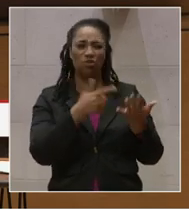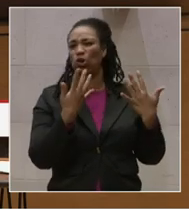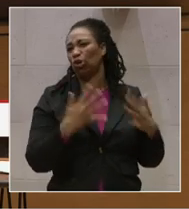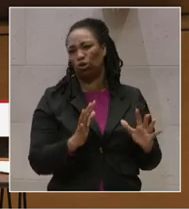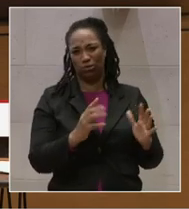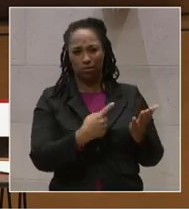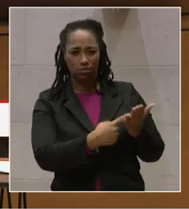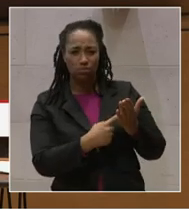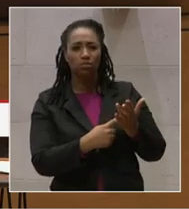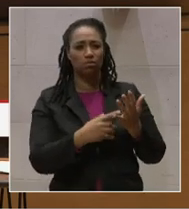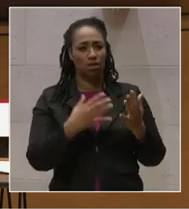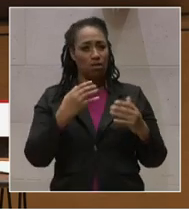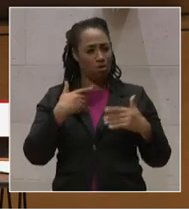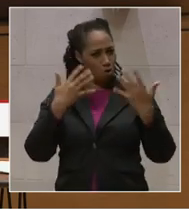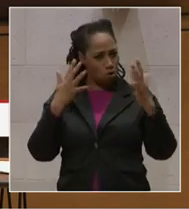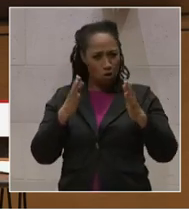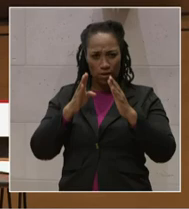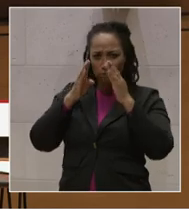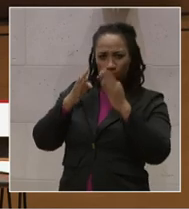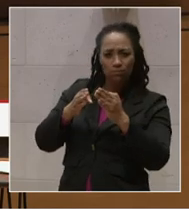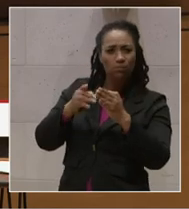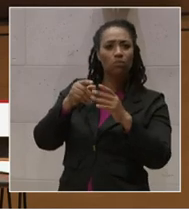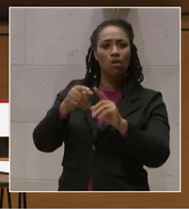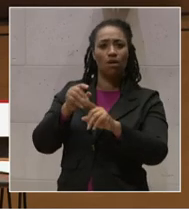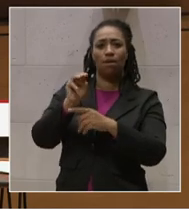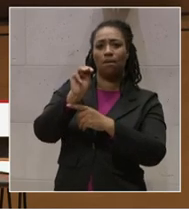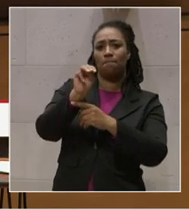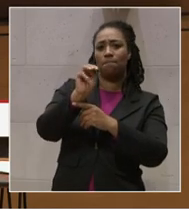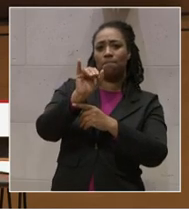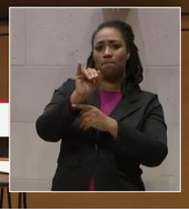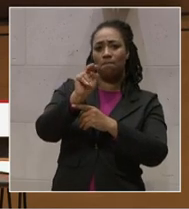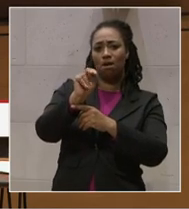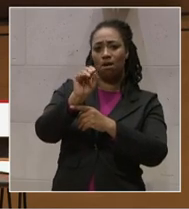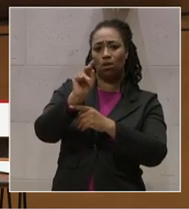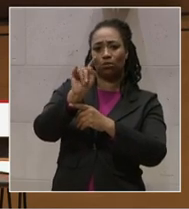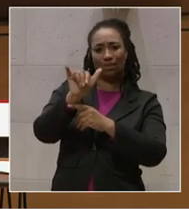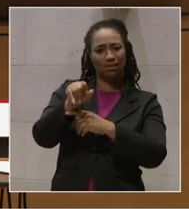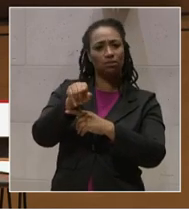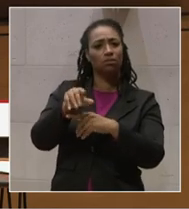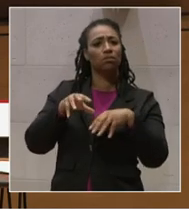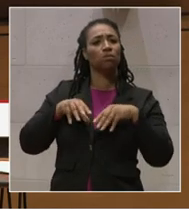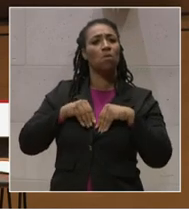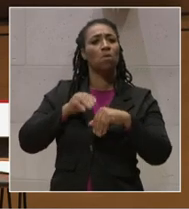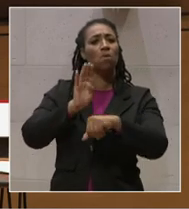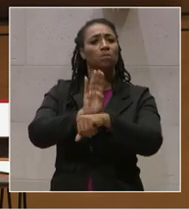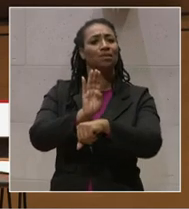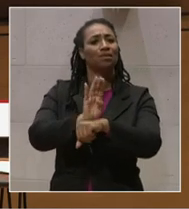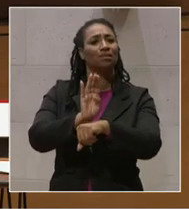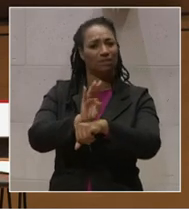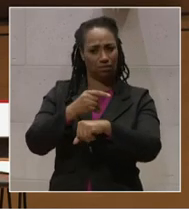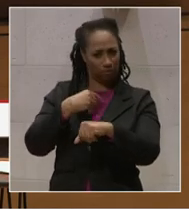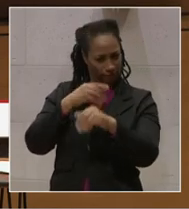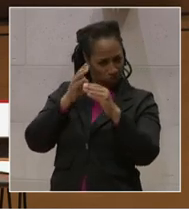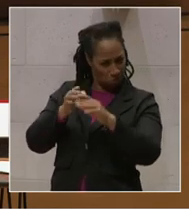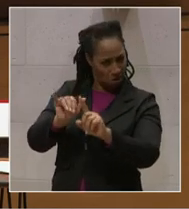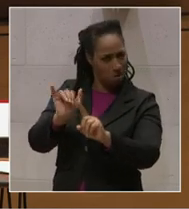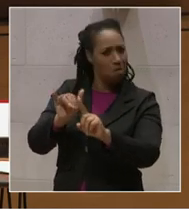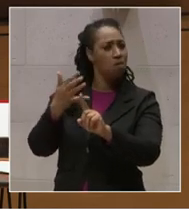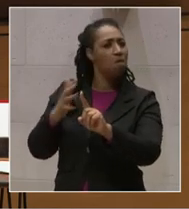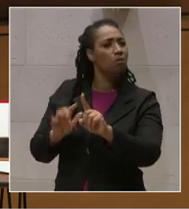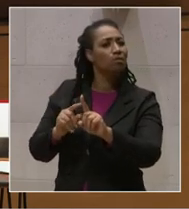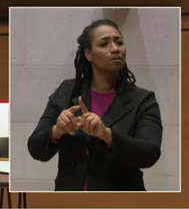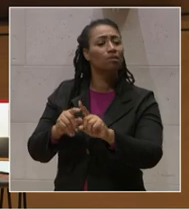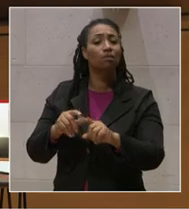minority-owned businesses growing. We actually have a target for the percentage of minority-owned businesses that we want in this city. And with this goal,